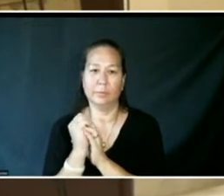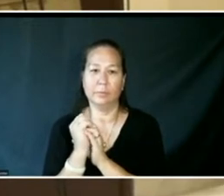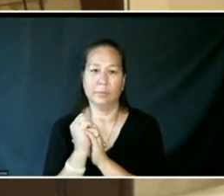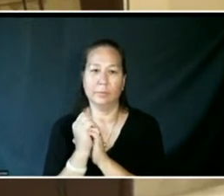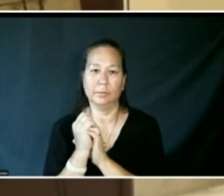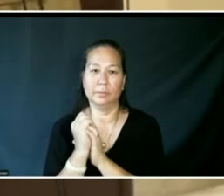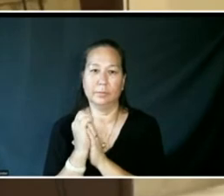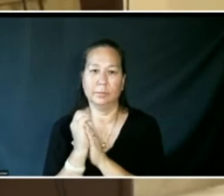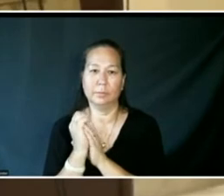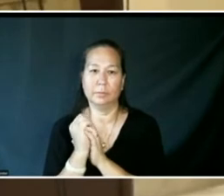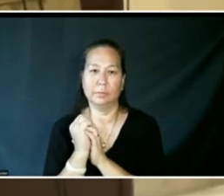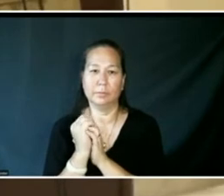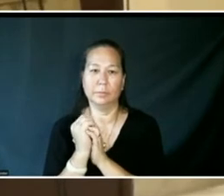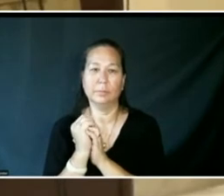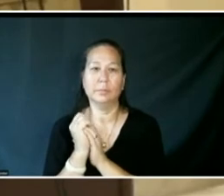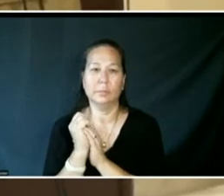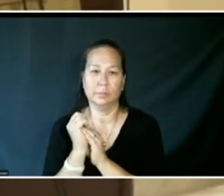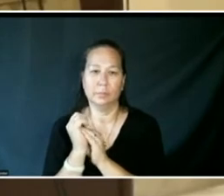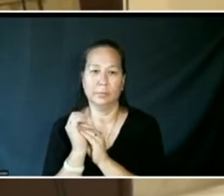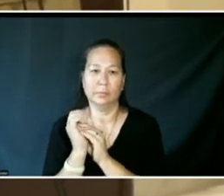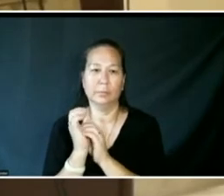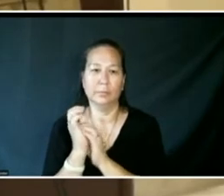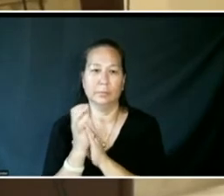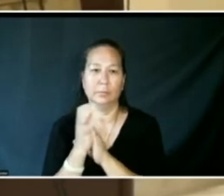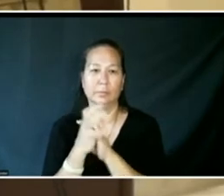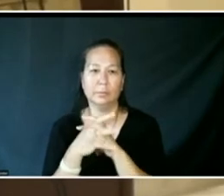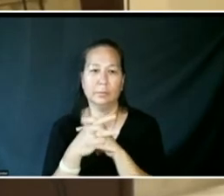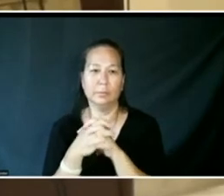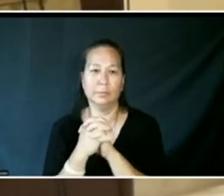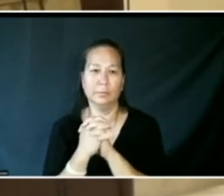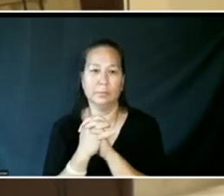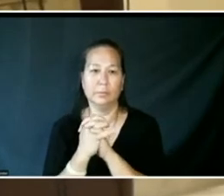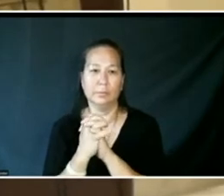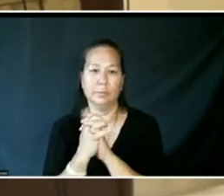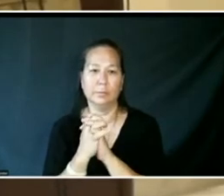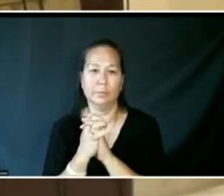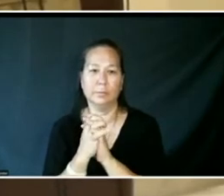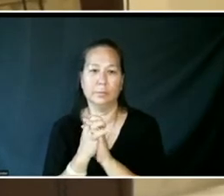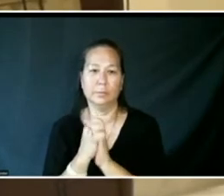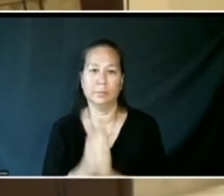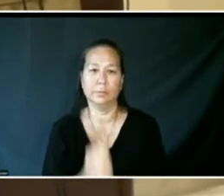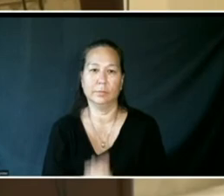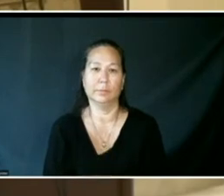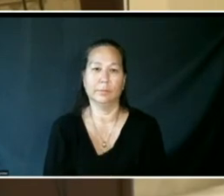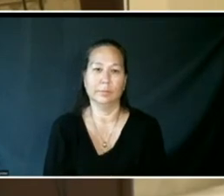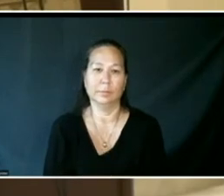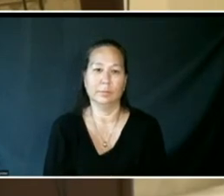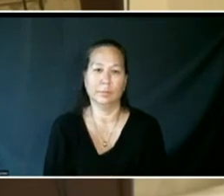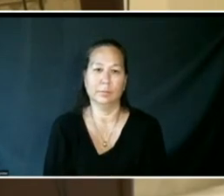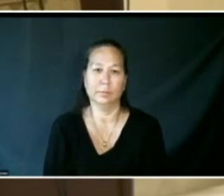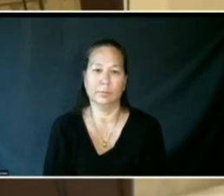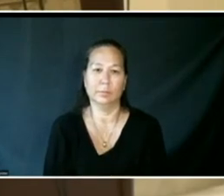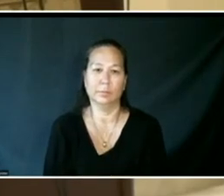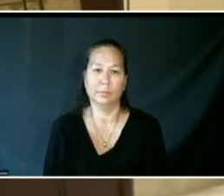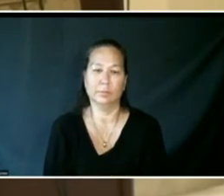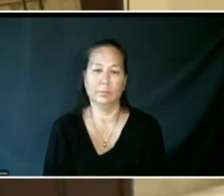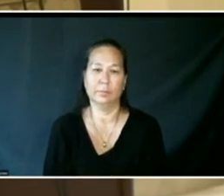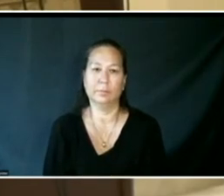violence. Someone's going to get hurt, someone's going to get shot, someone's going to get killed. And it's not right.